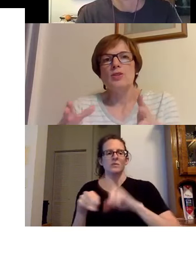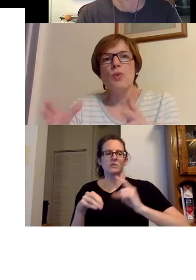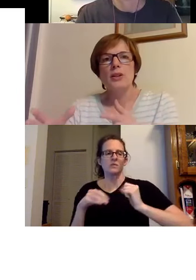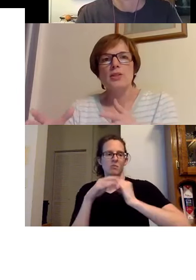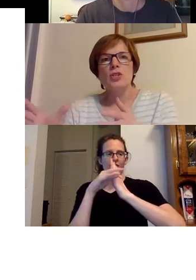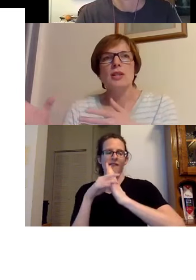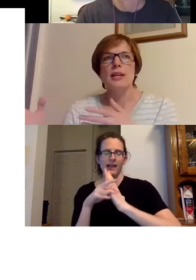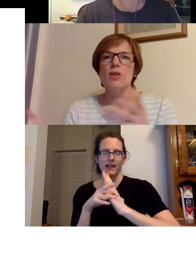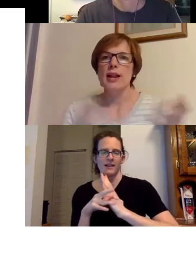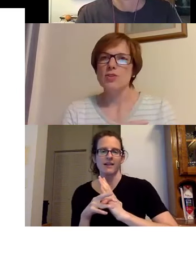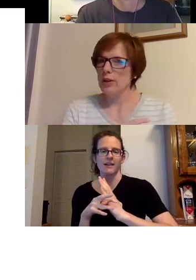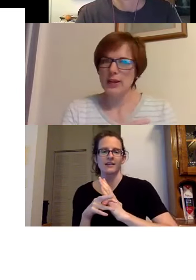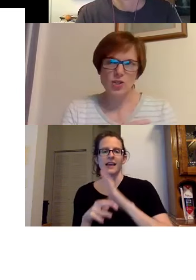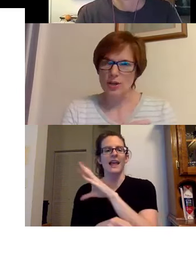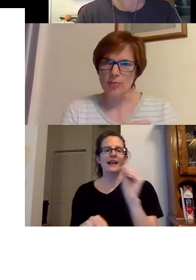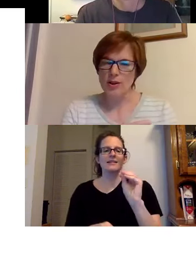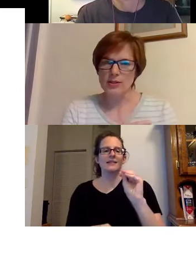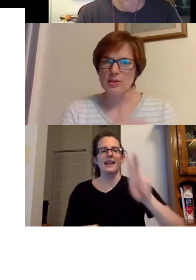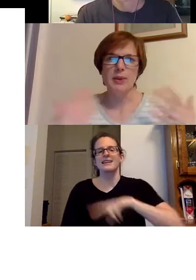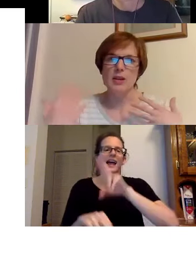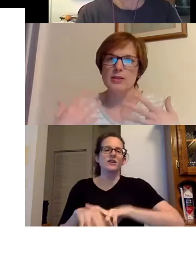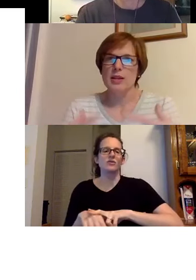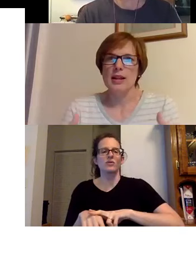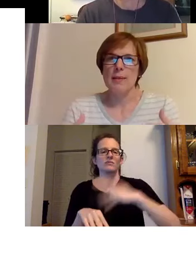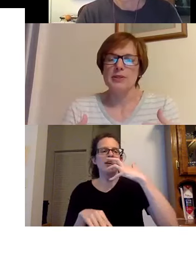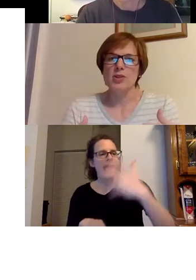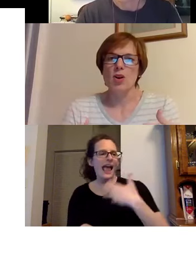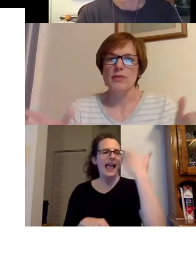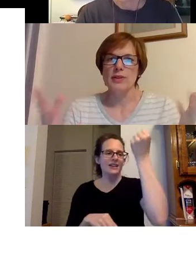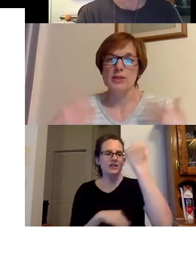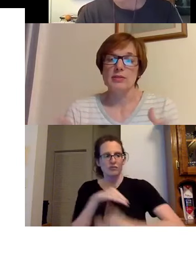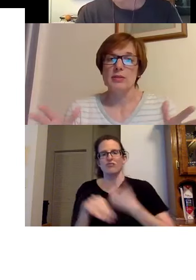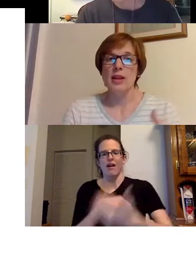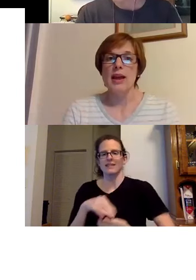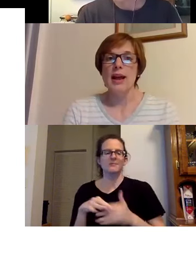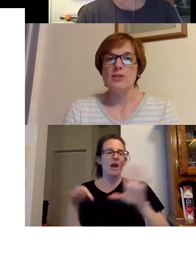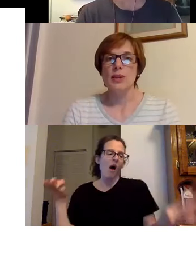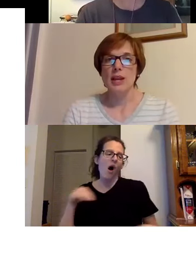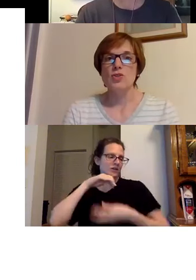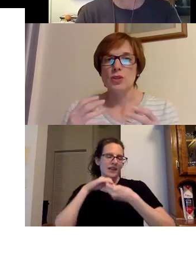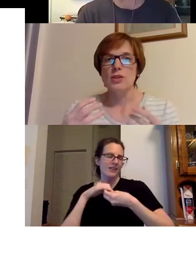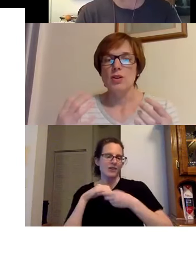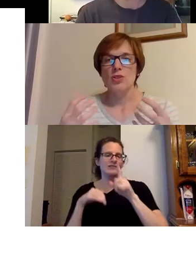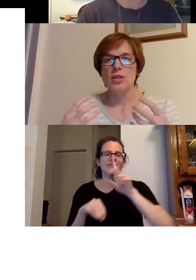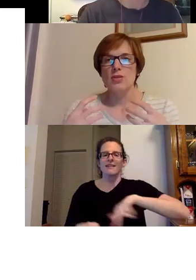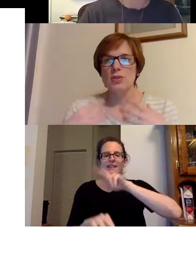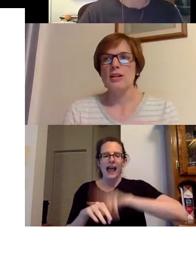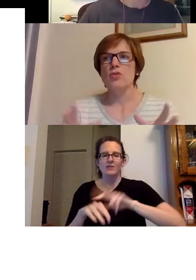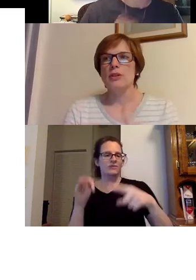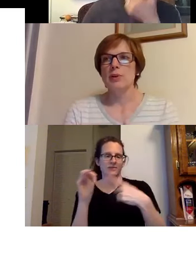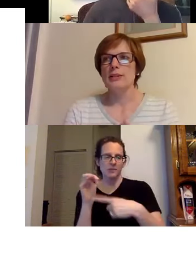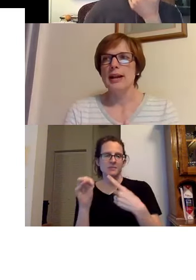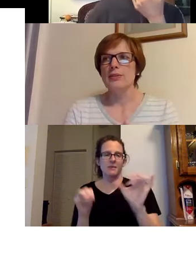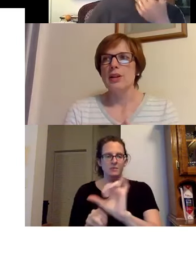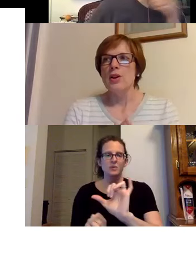as well as just like our natural aging process, because it happens to all of us. And as we age, our cells